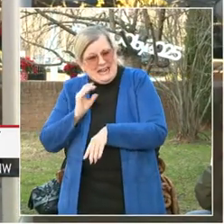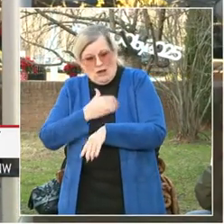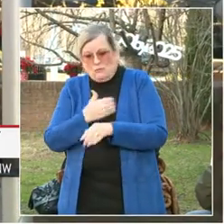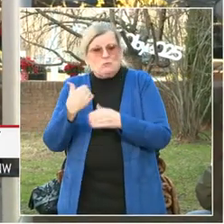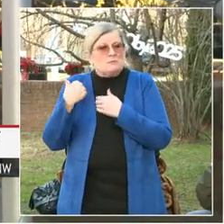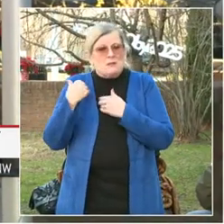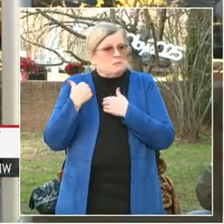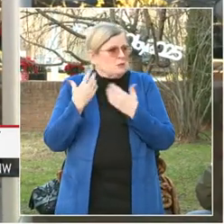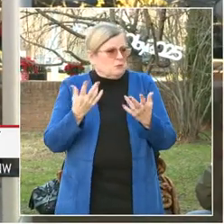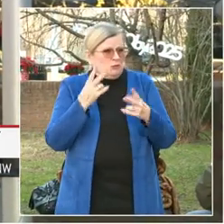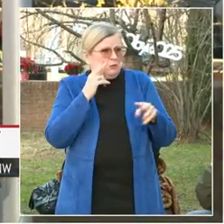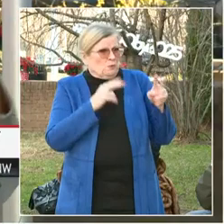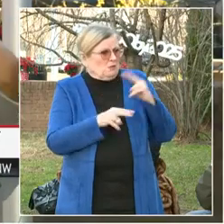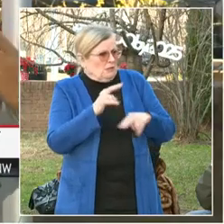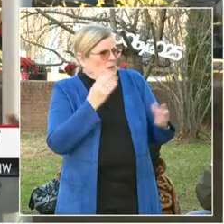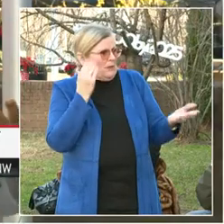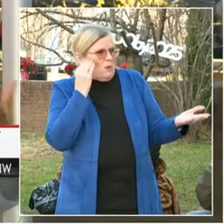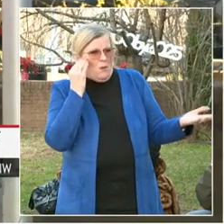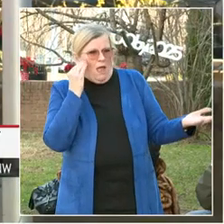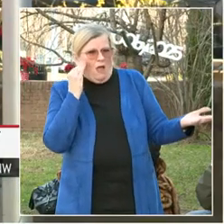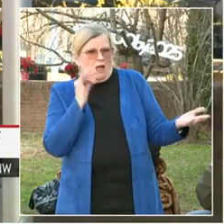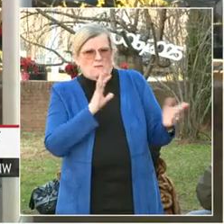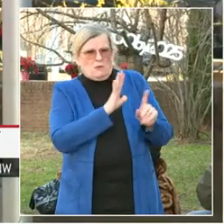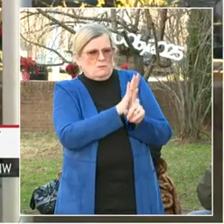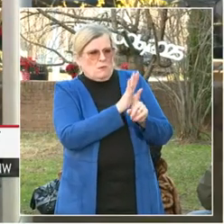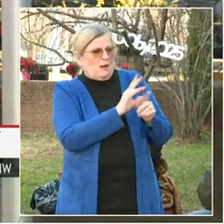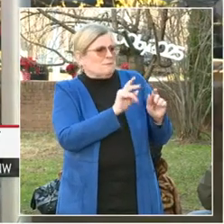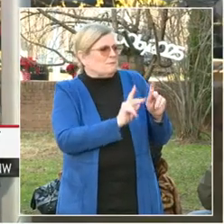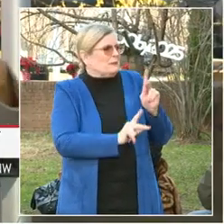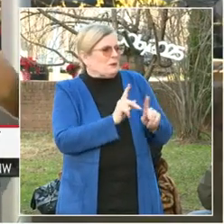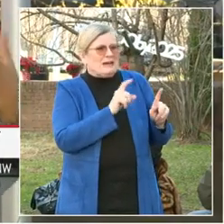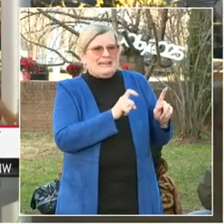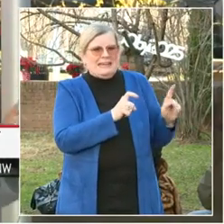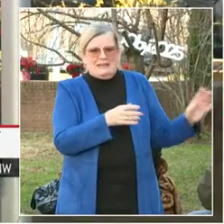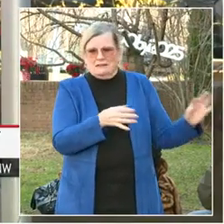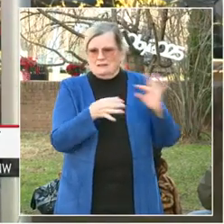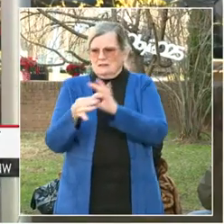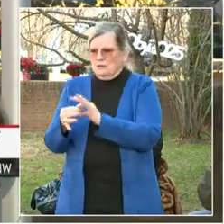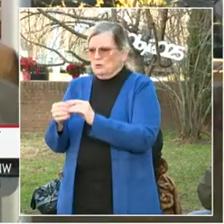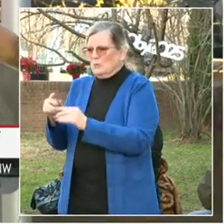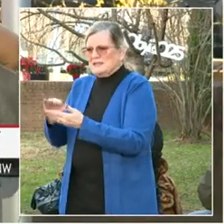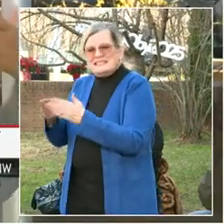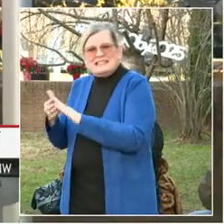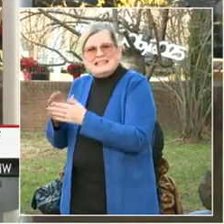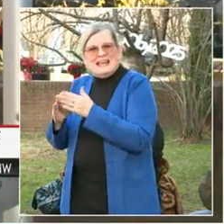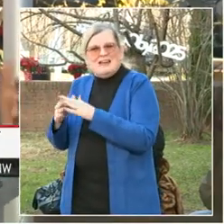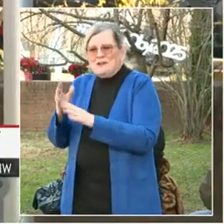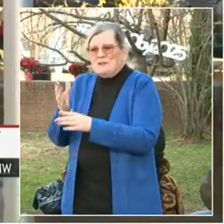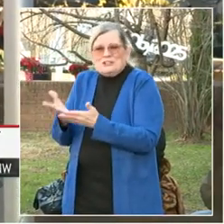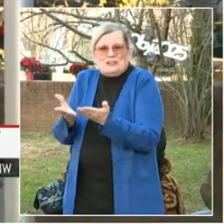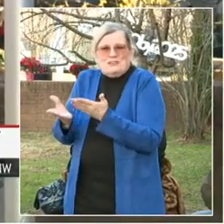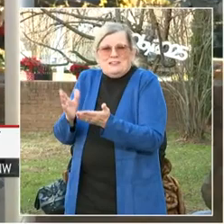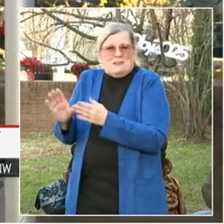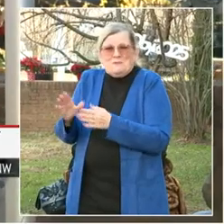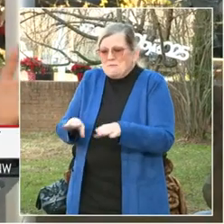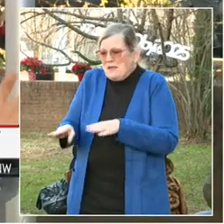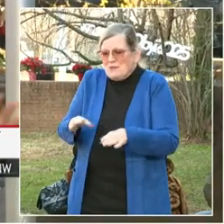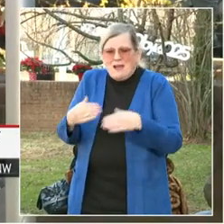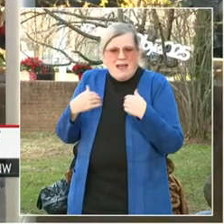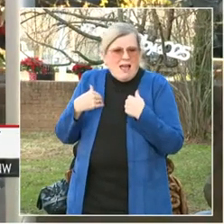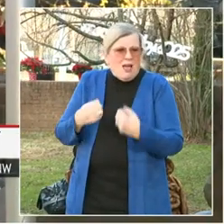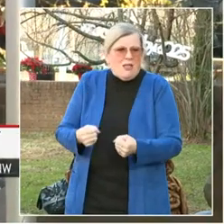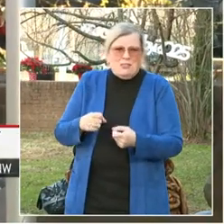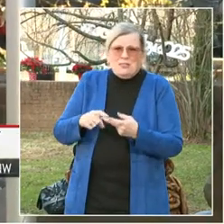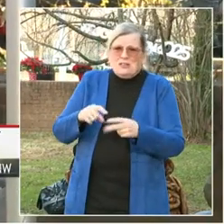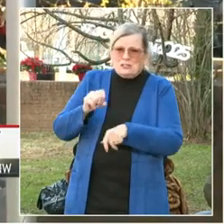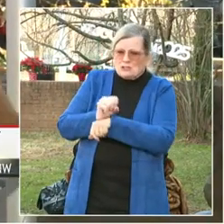connect them with city services, whether they're for behavioral health, job training, whether they're to meet with their